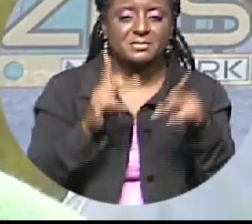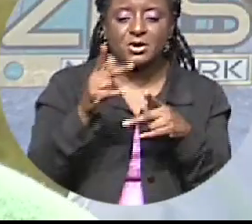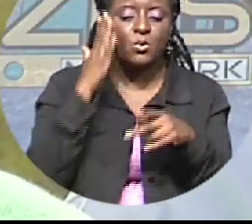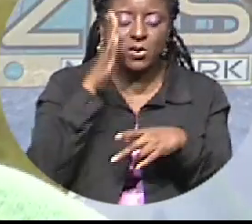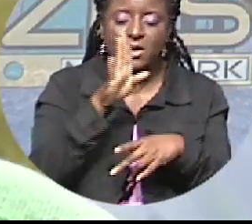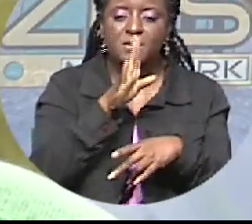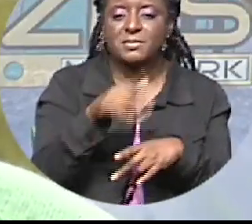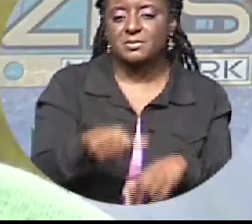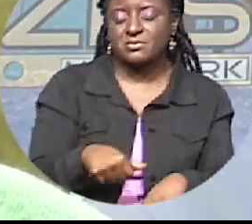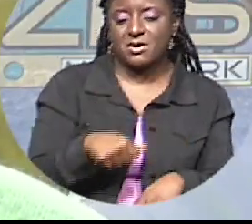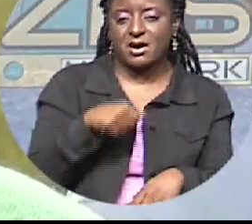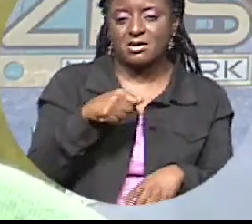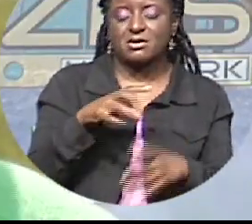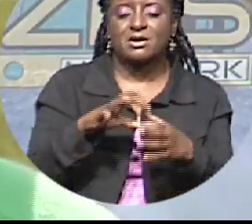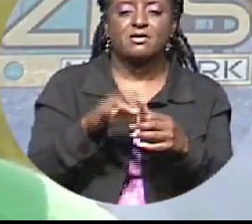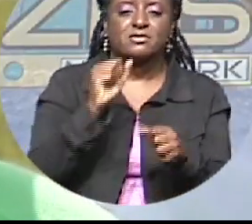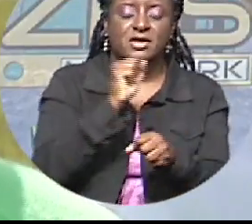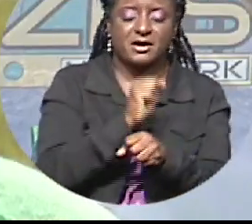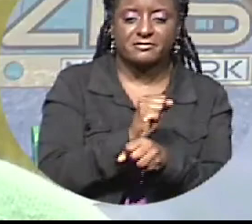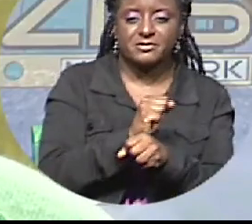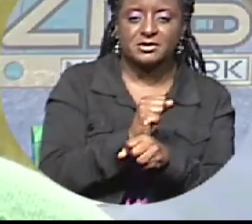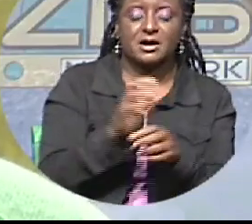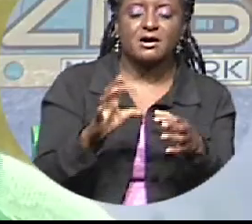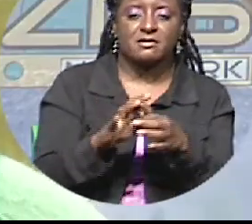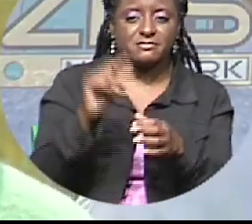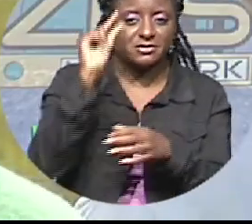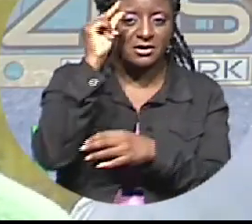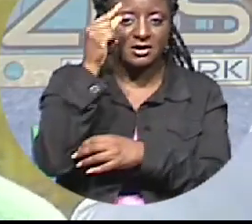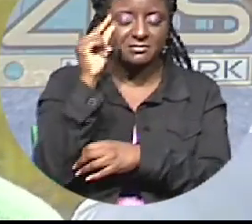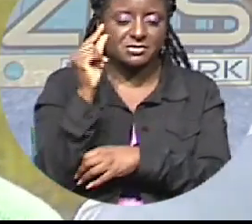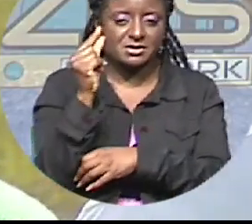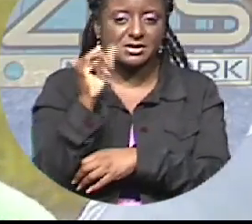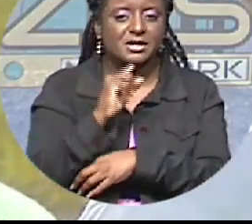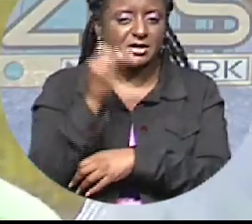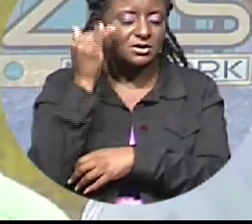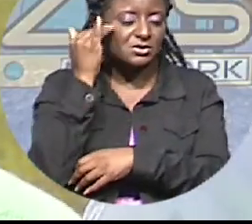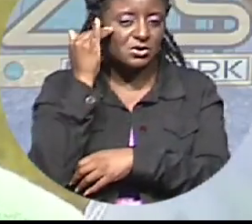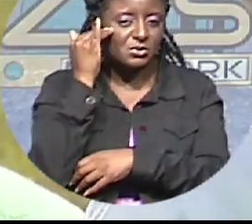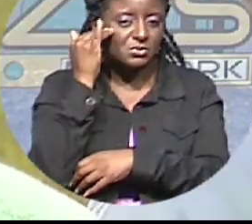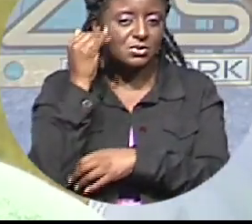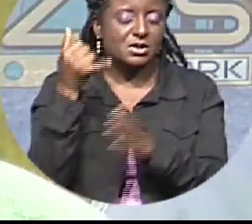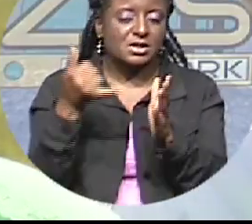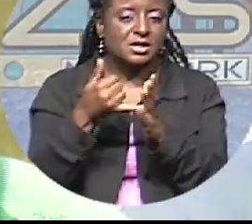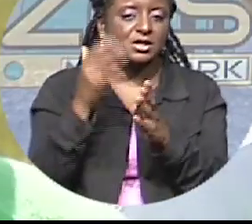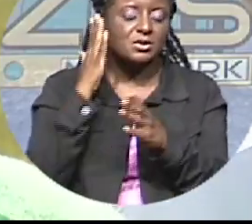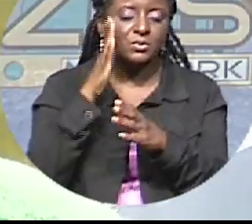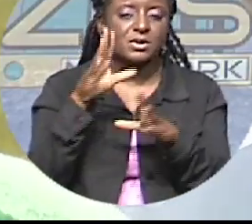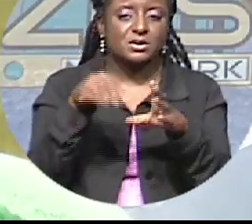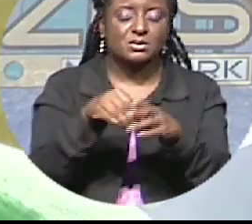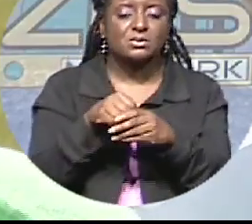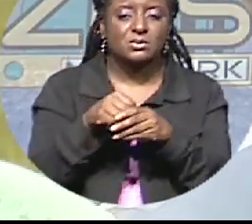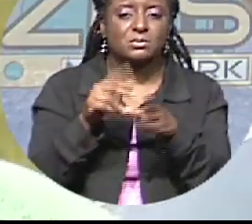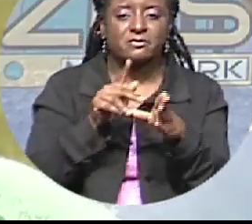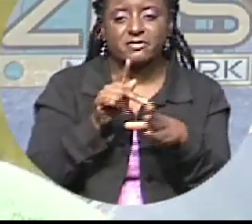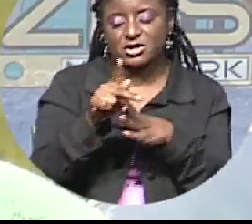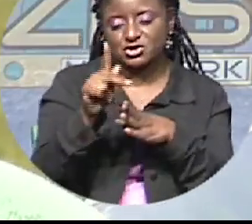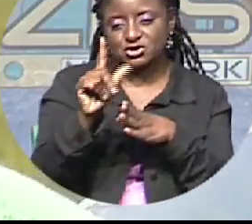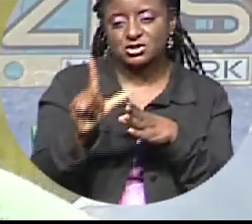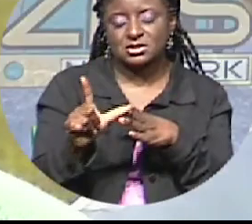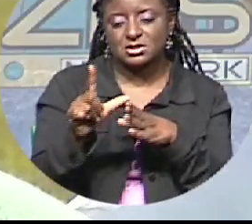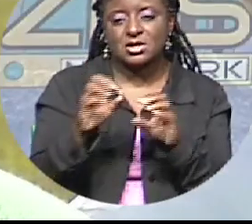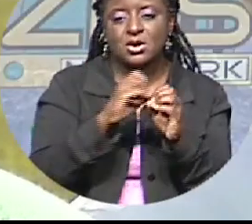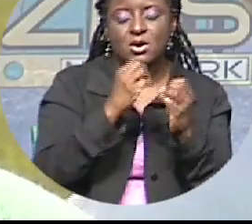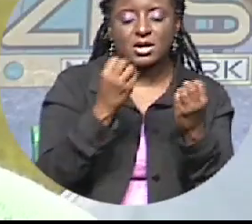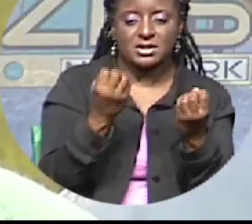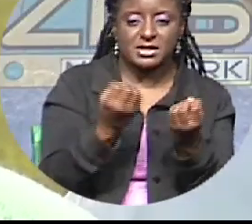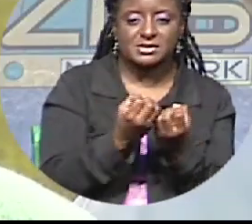that the government putting into this. I know for a fact that it'll be able to accommodate the professional organization, and they'll be pleased